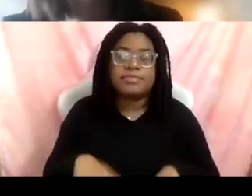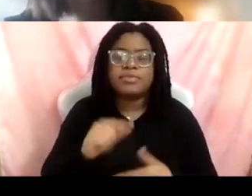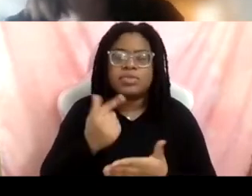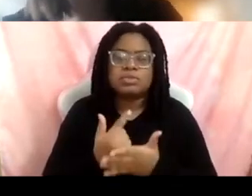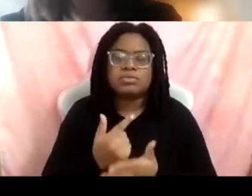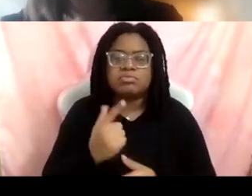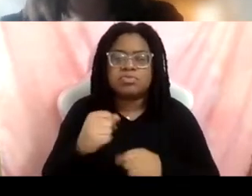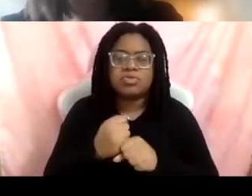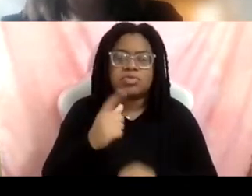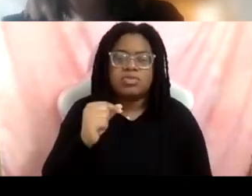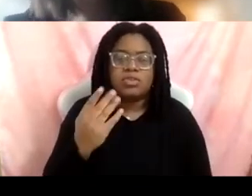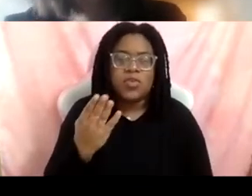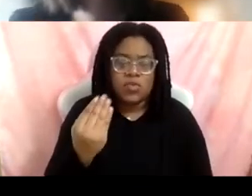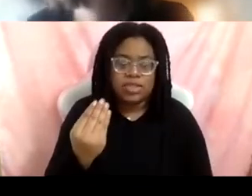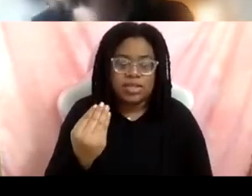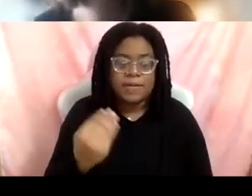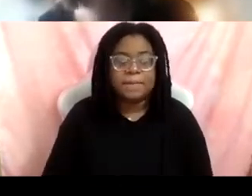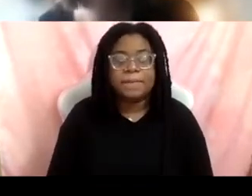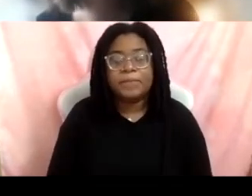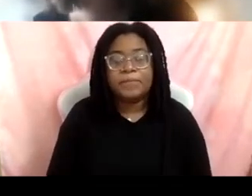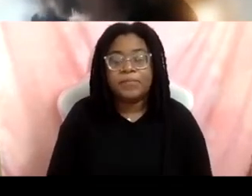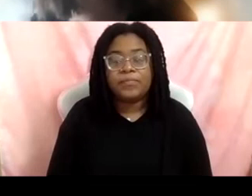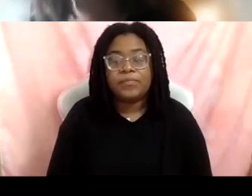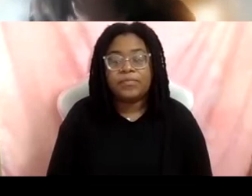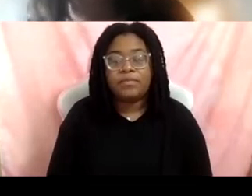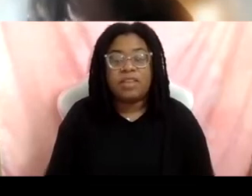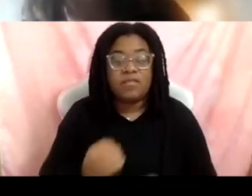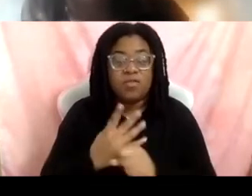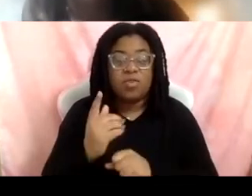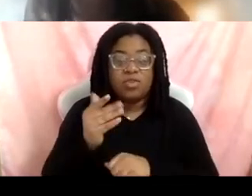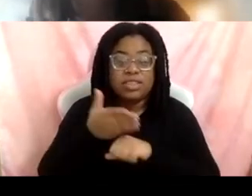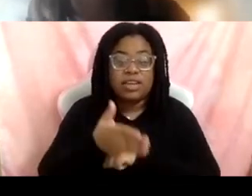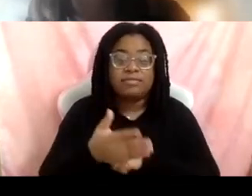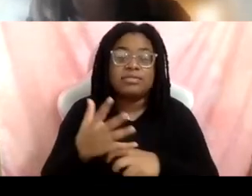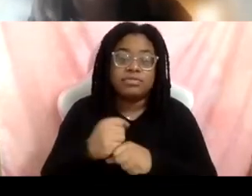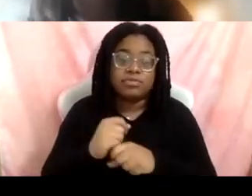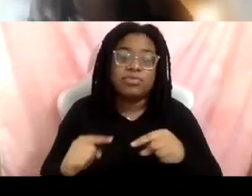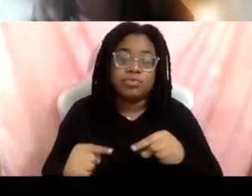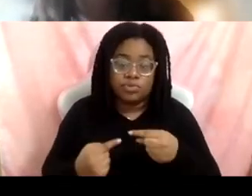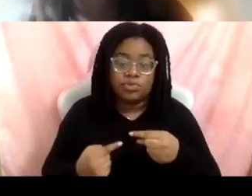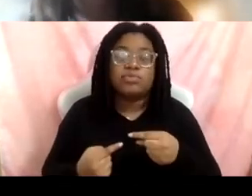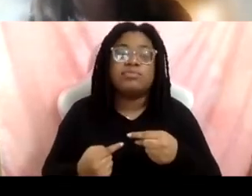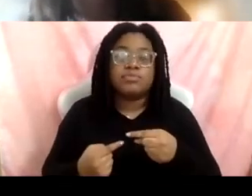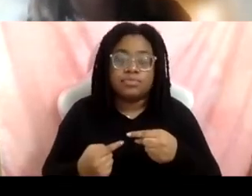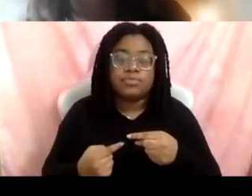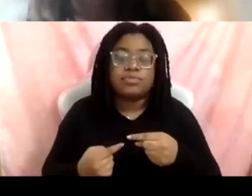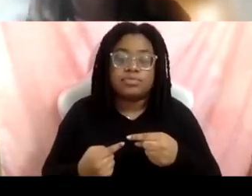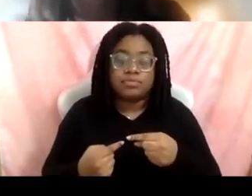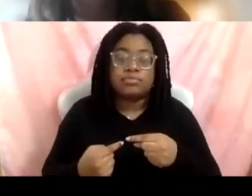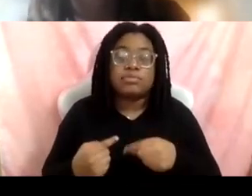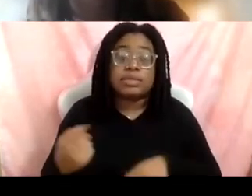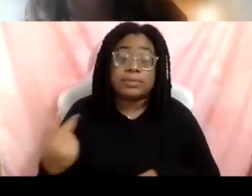2014. Yeah, 2014. A few years after that, I got hurt, and so I came